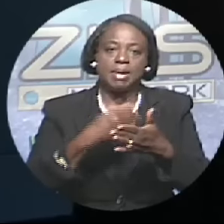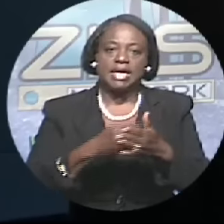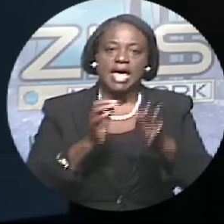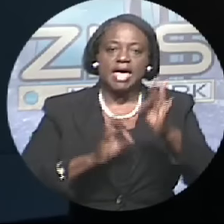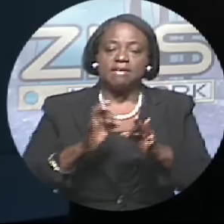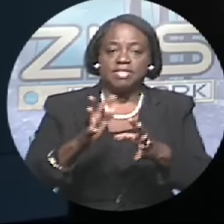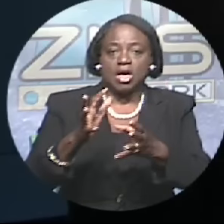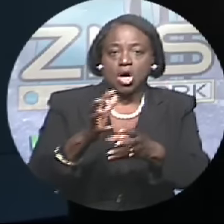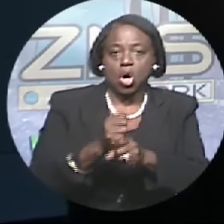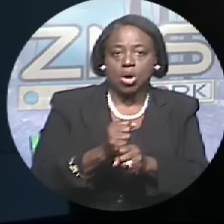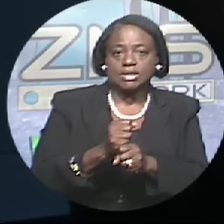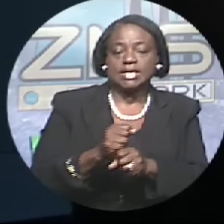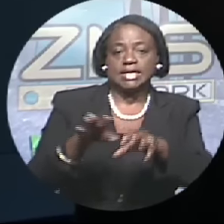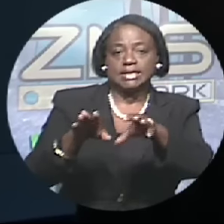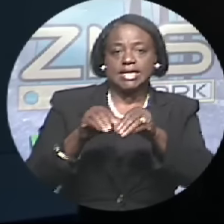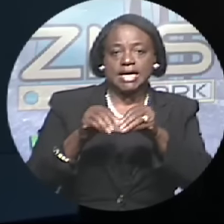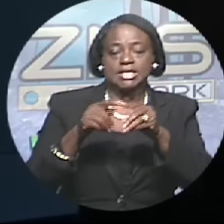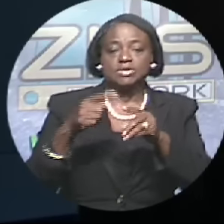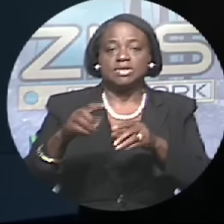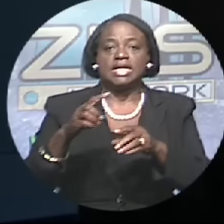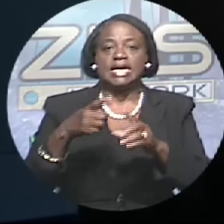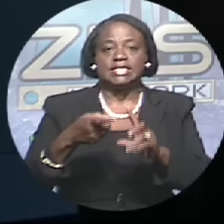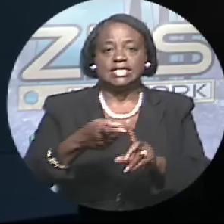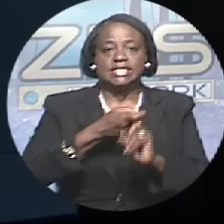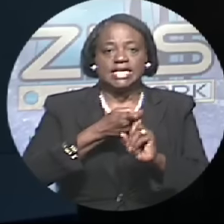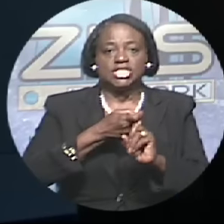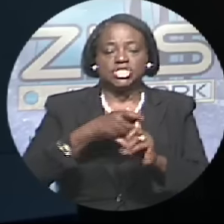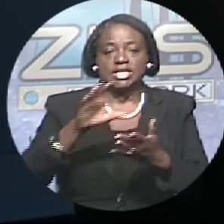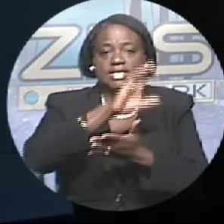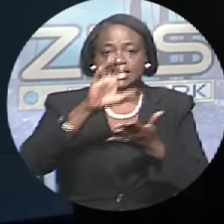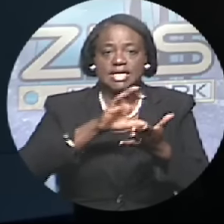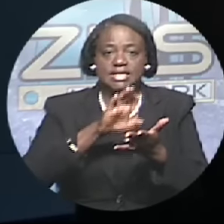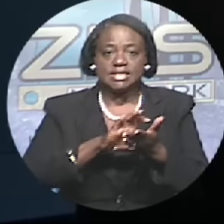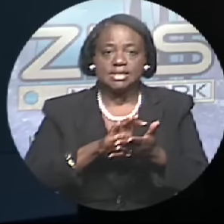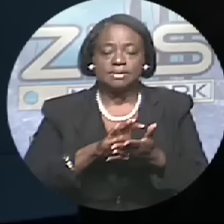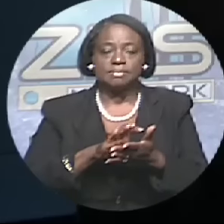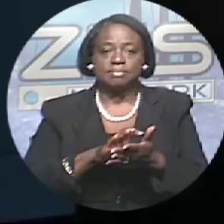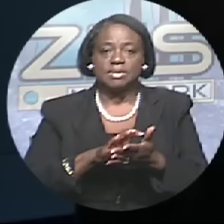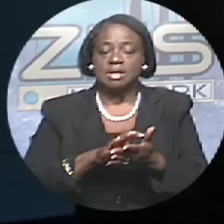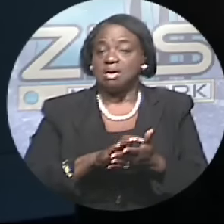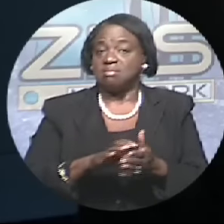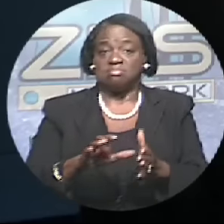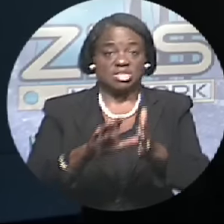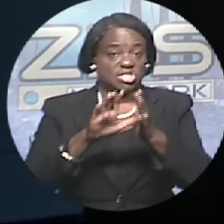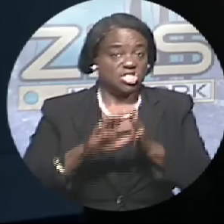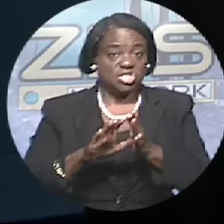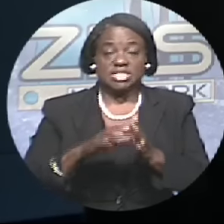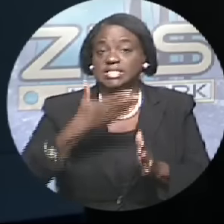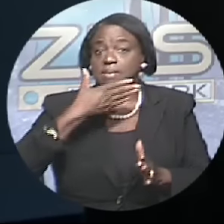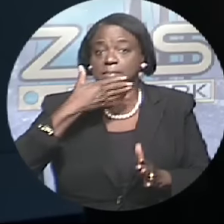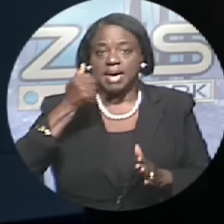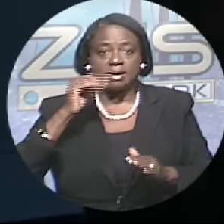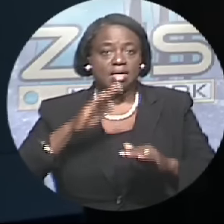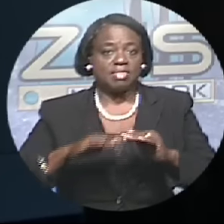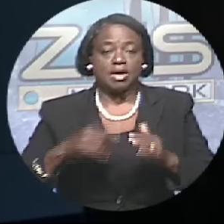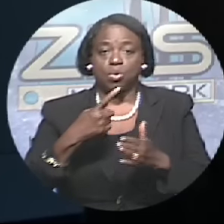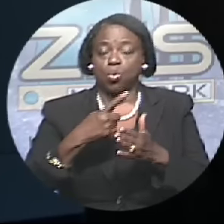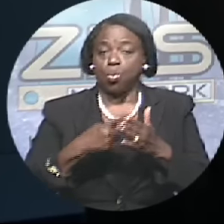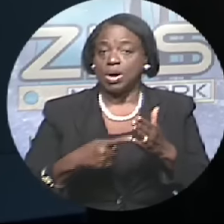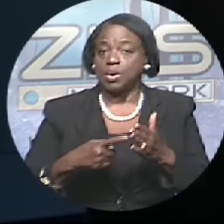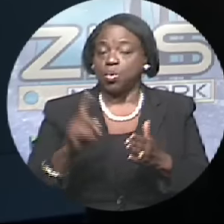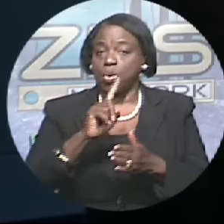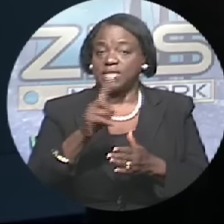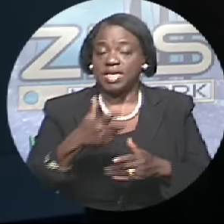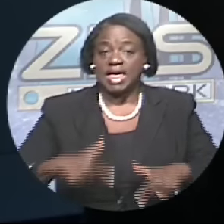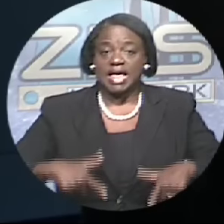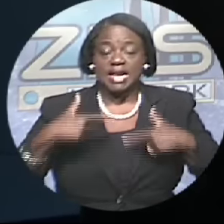apprehended, they're taken to the detention center, housed in conditions that are better than ones they were living in the country, fed